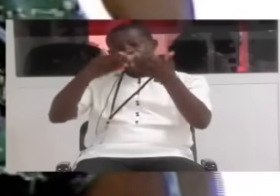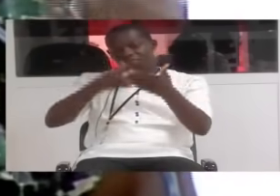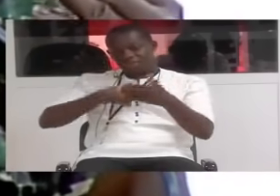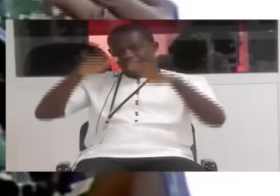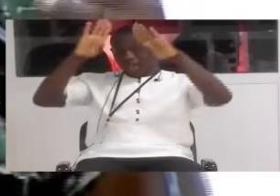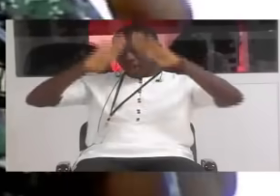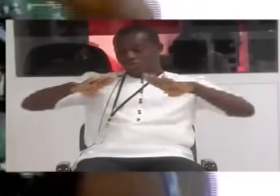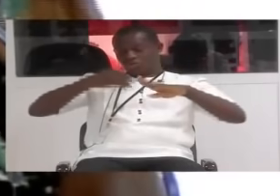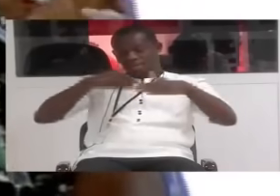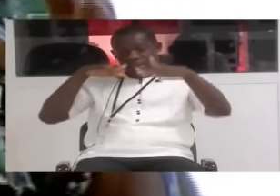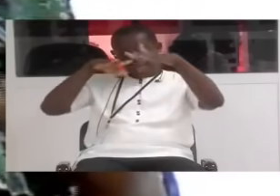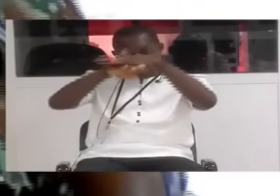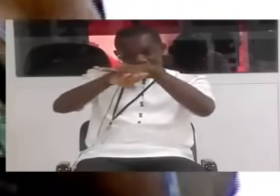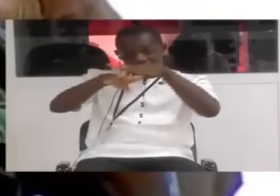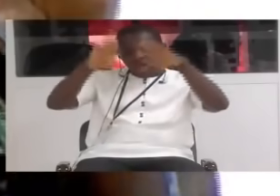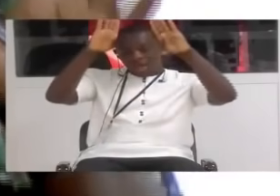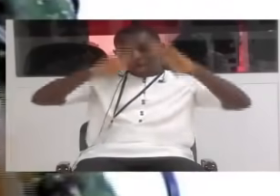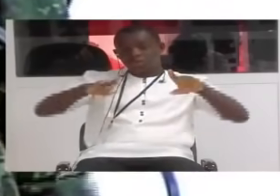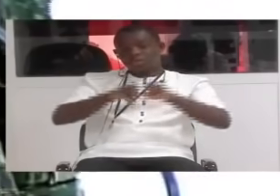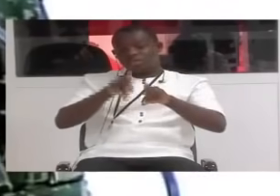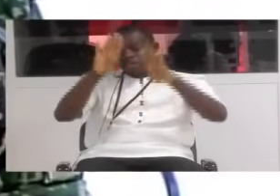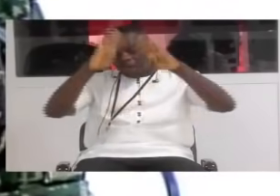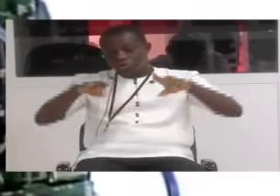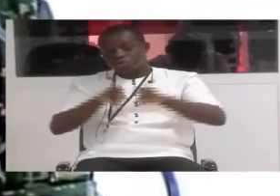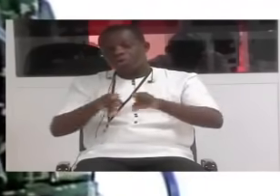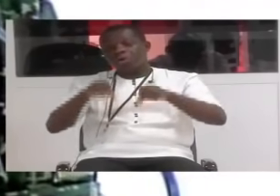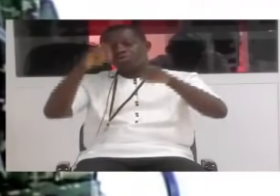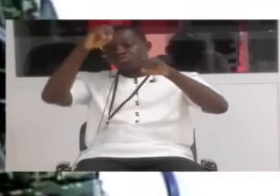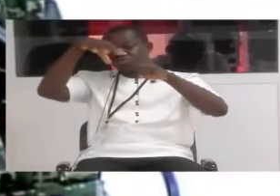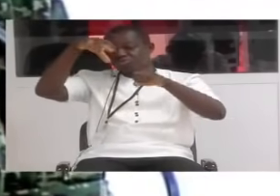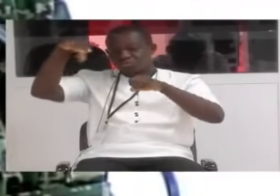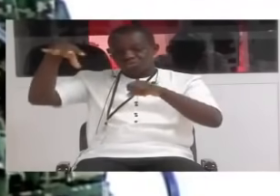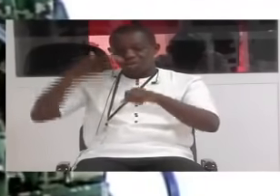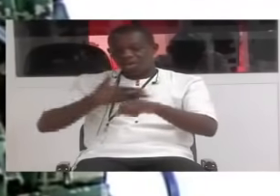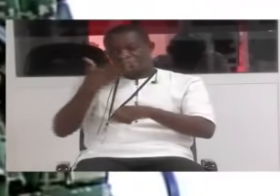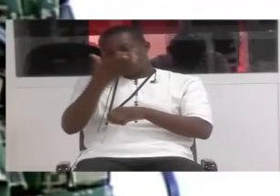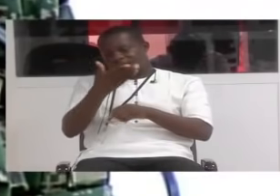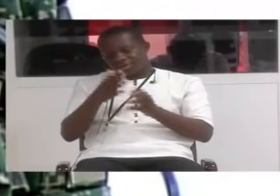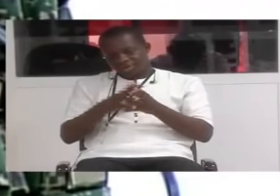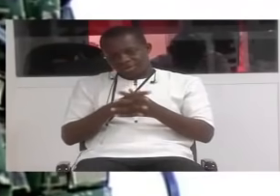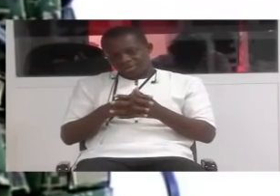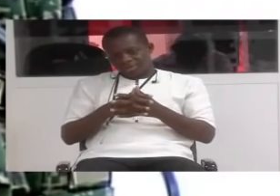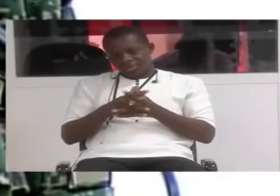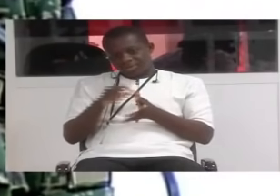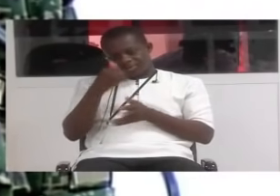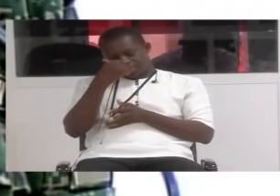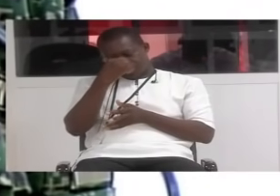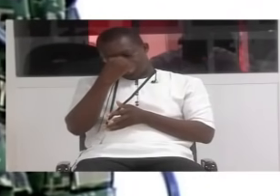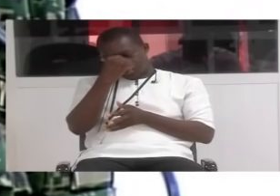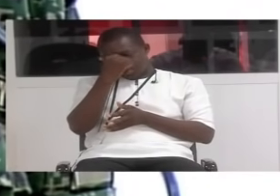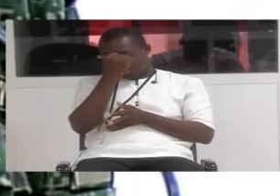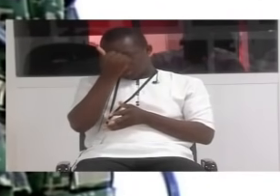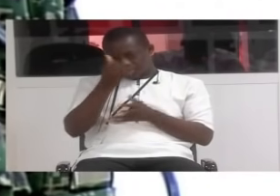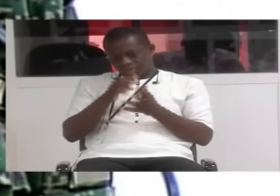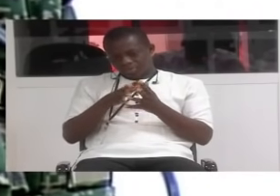ndunta nyim bungo kono boli bungo nyim bebe mala mala kanne. He said to me, I had a dream yesterday that I was released by Yaya